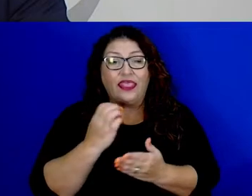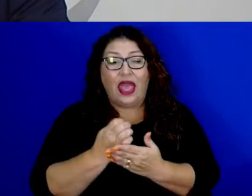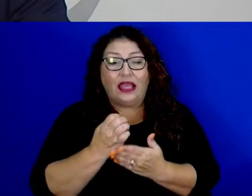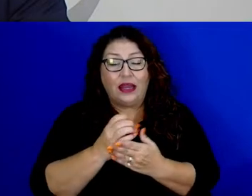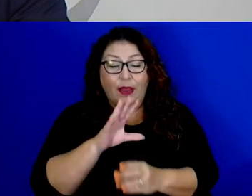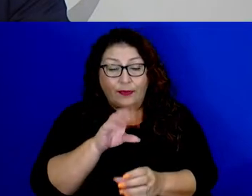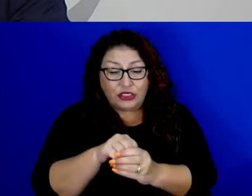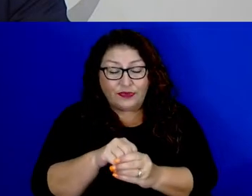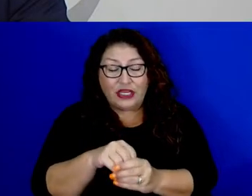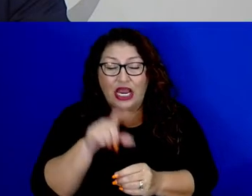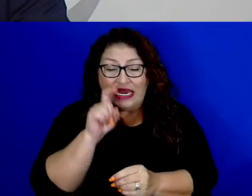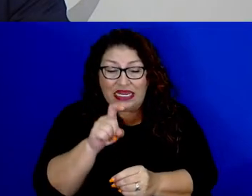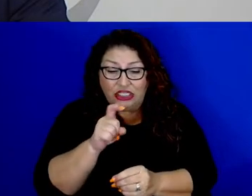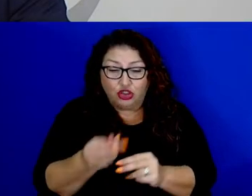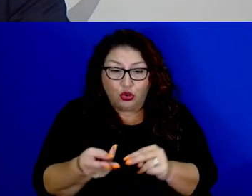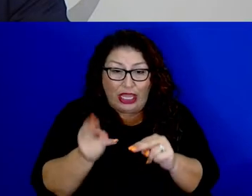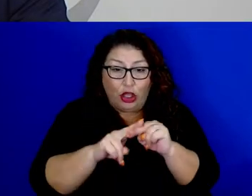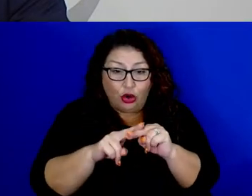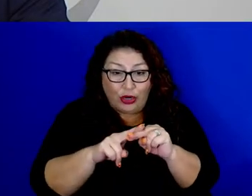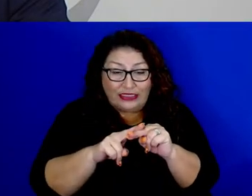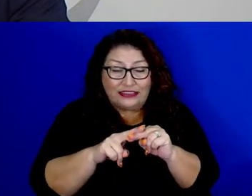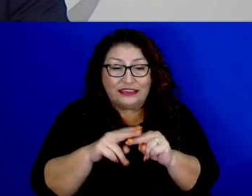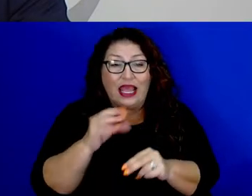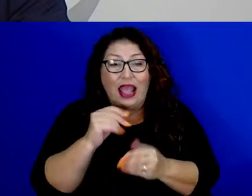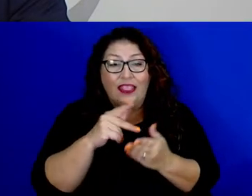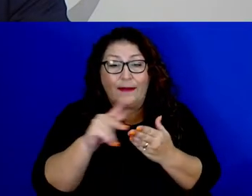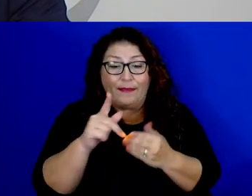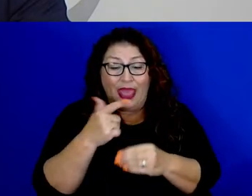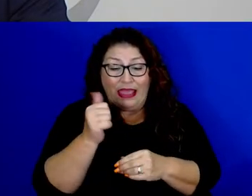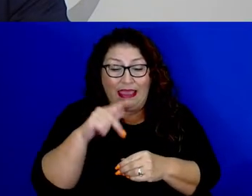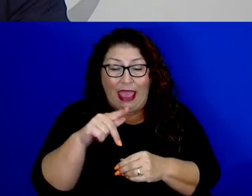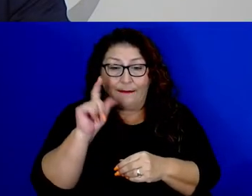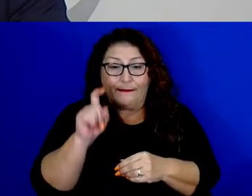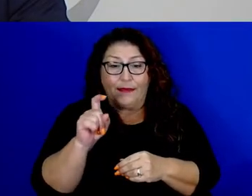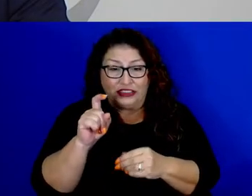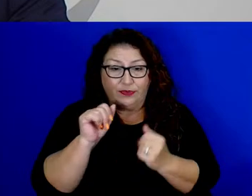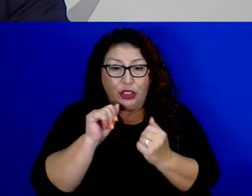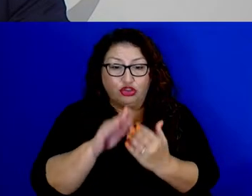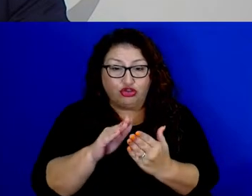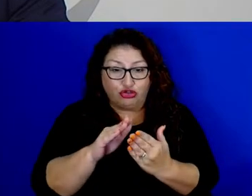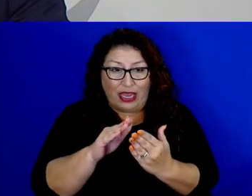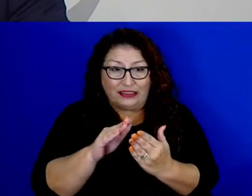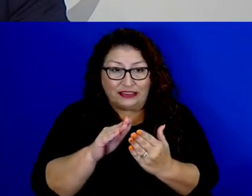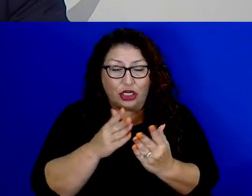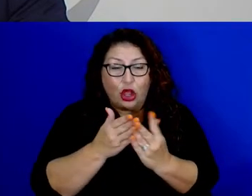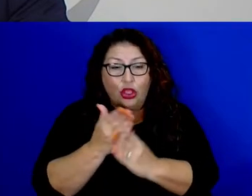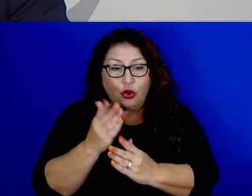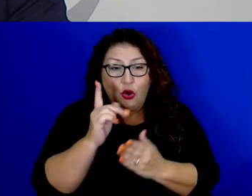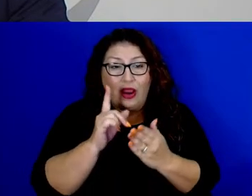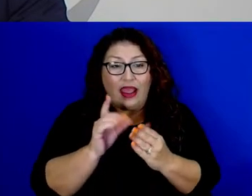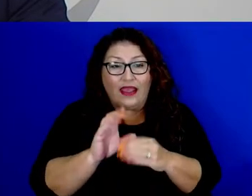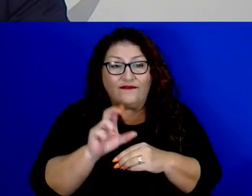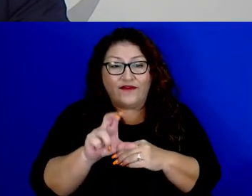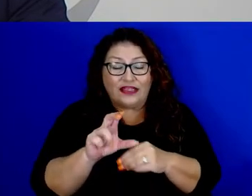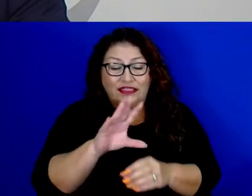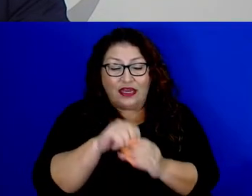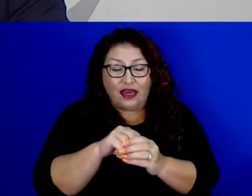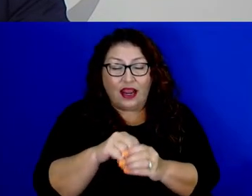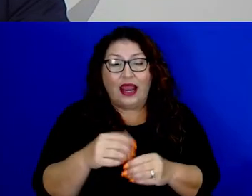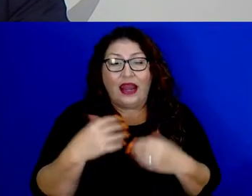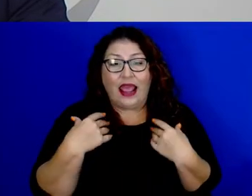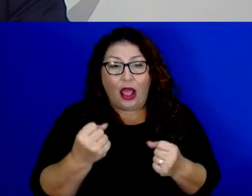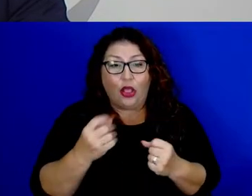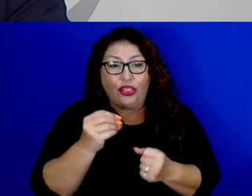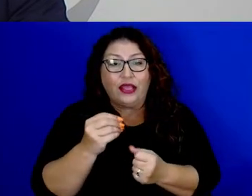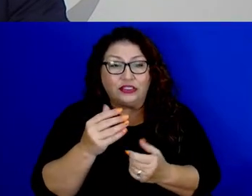increase and the pay gap must be addressed through investing in health and social care jobs with fair